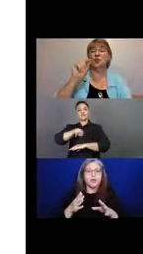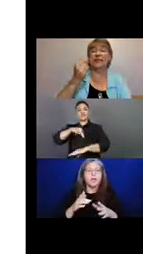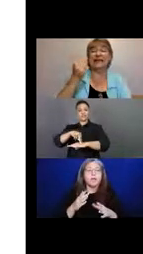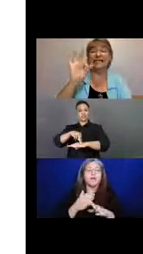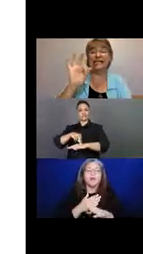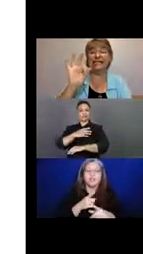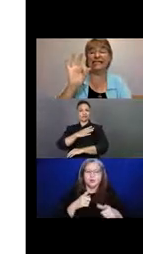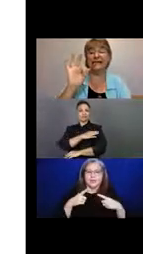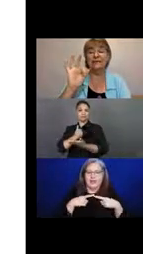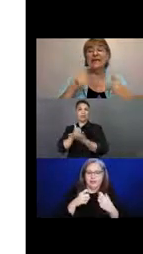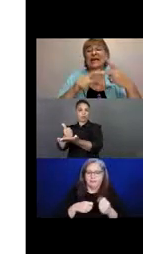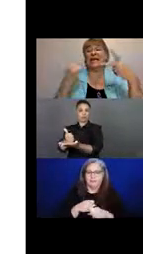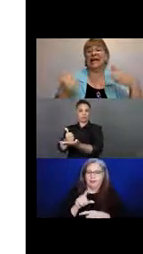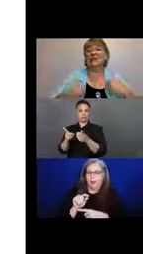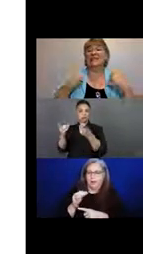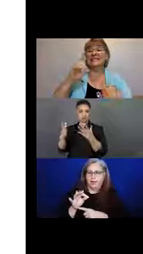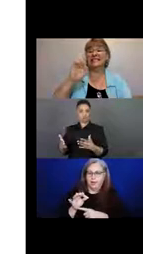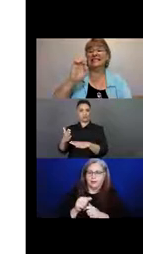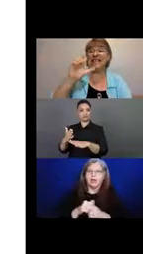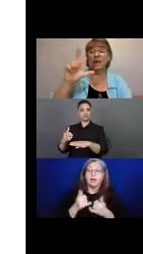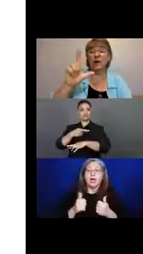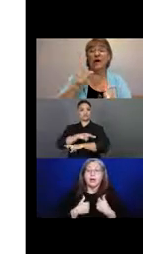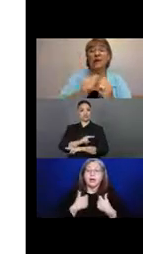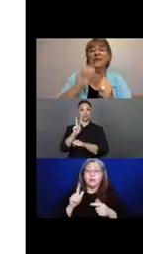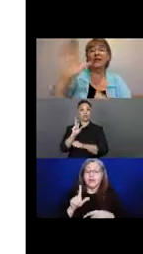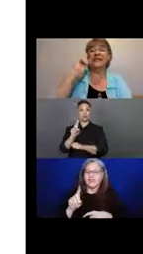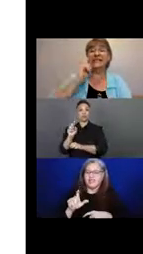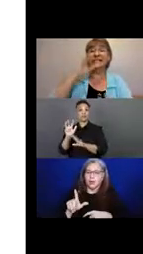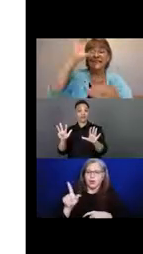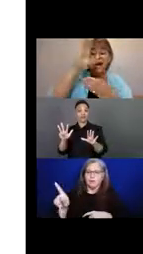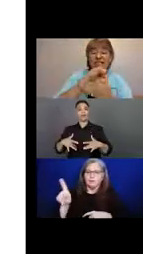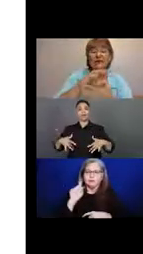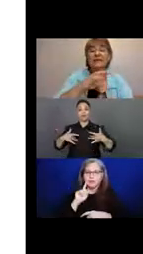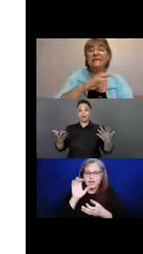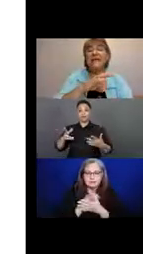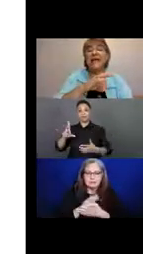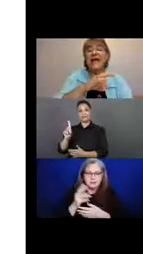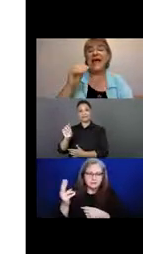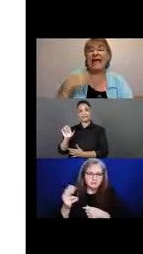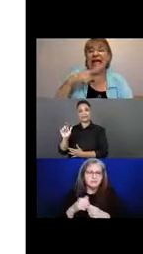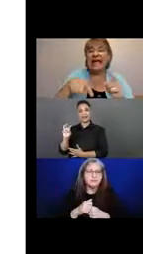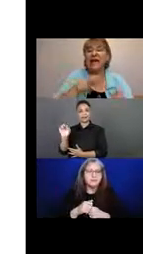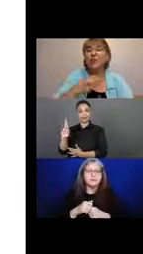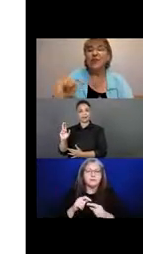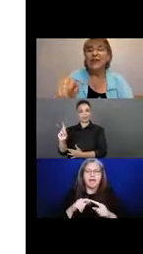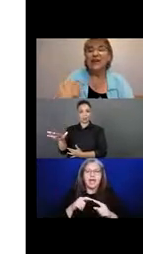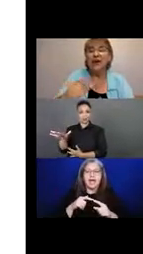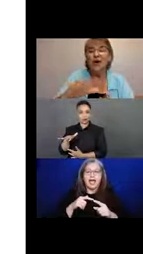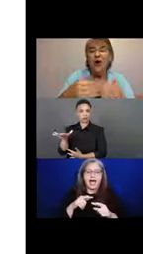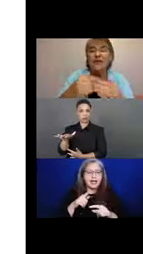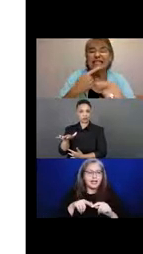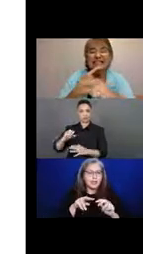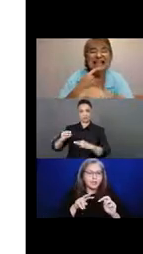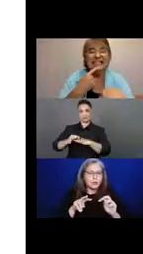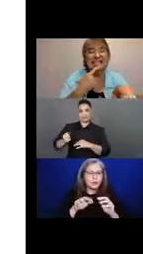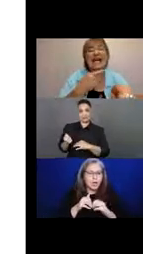retired 2019. Now lives in Delaware with her deaf husband. And I can't read